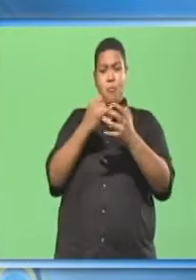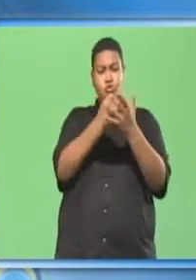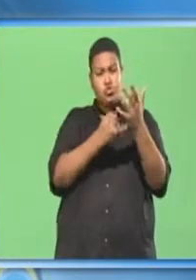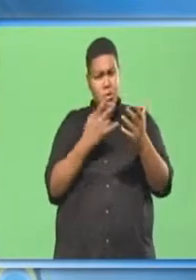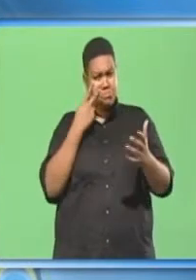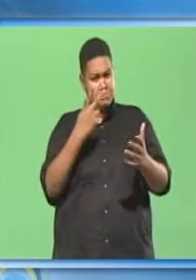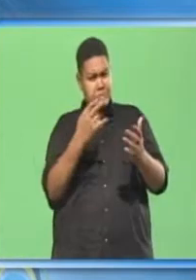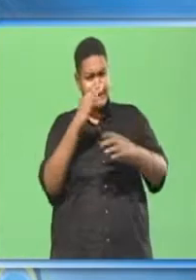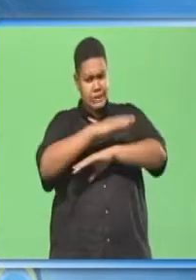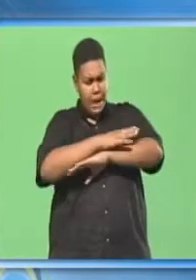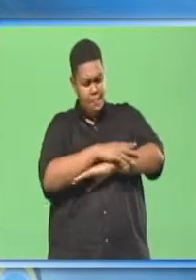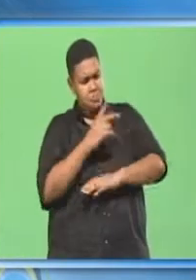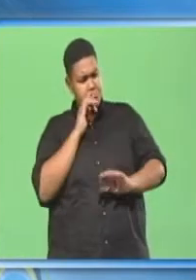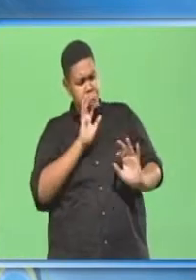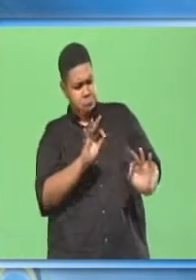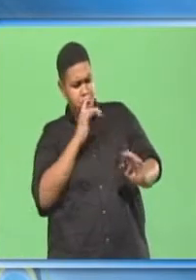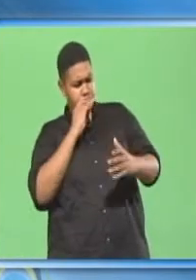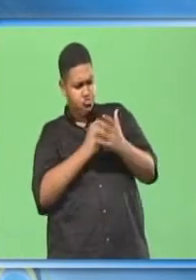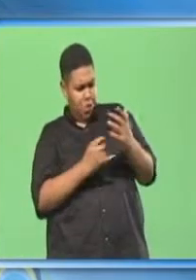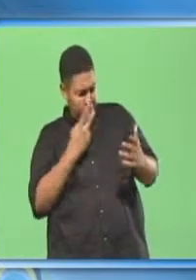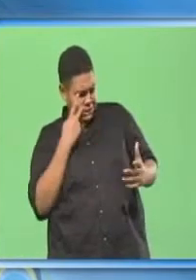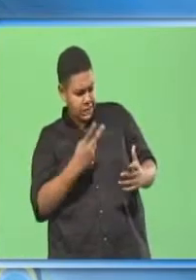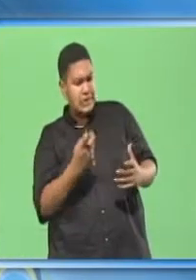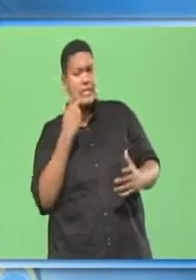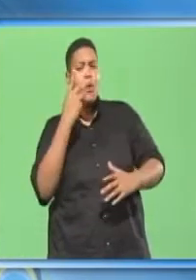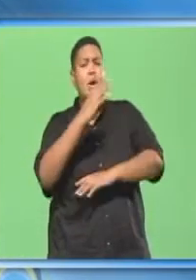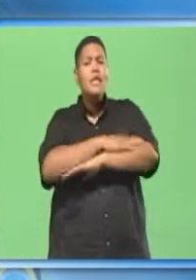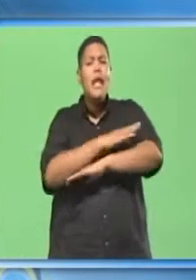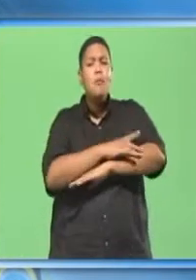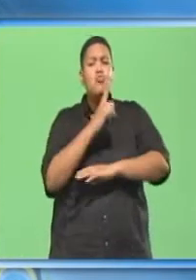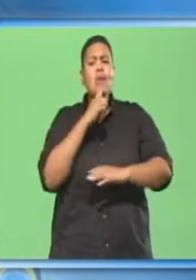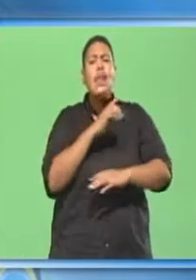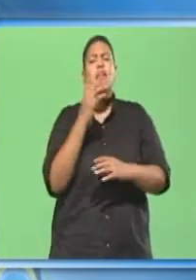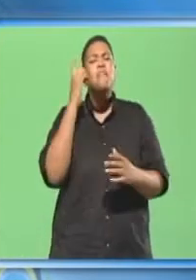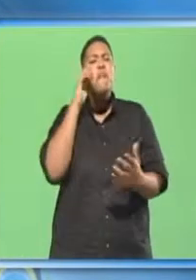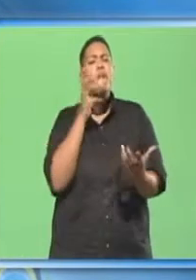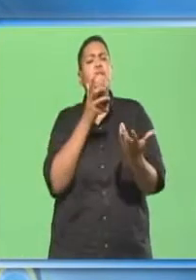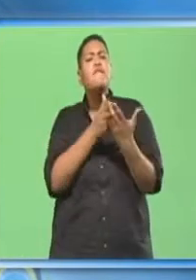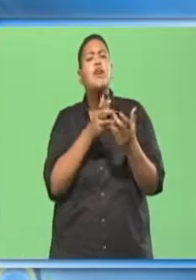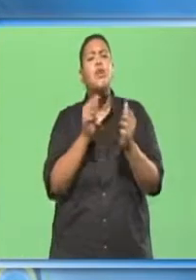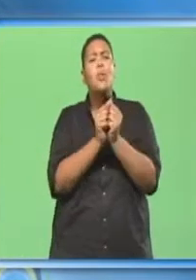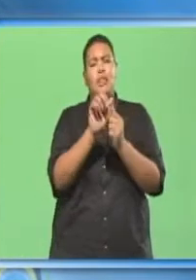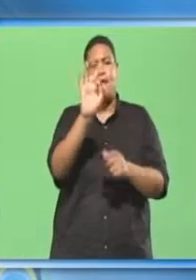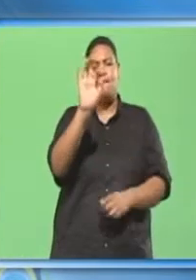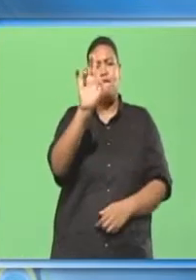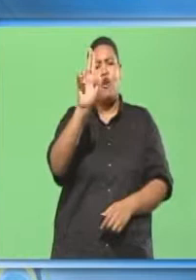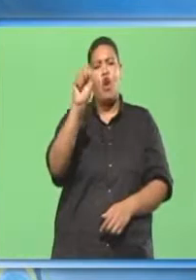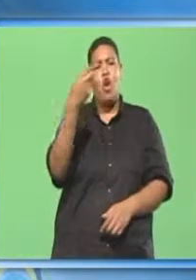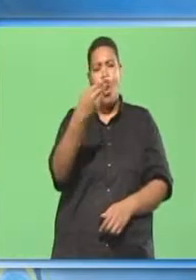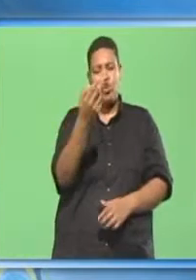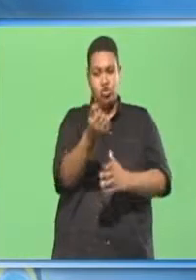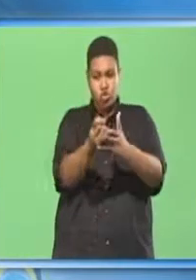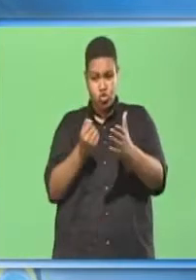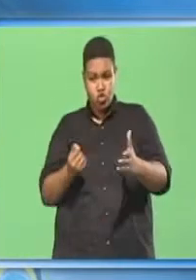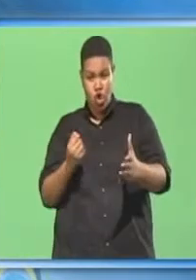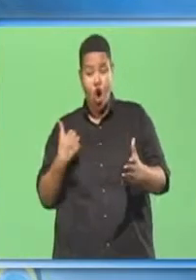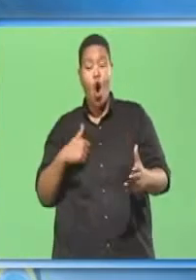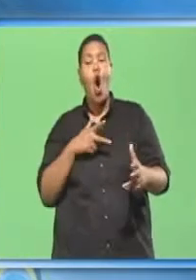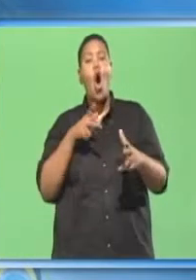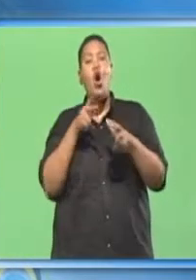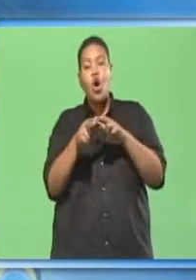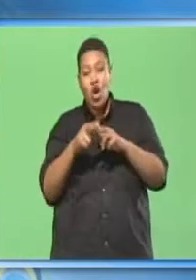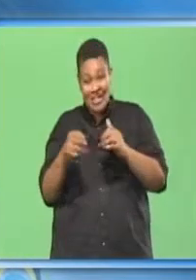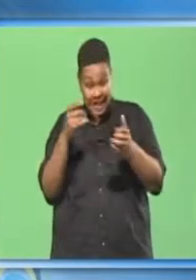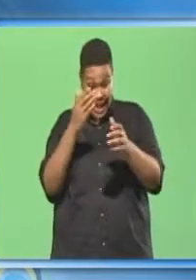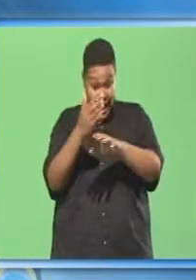the night table, we can see where the night table was designed to be fitted with a flush drawer. Our cutting list, which